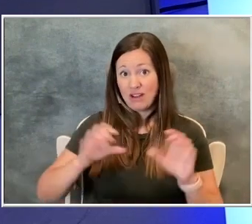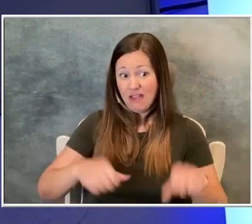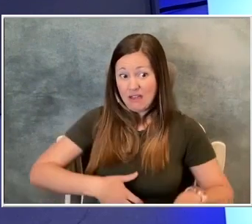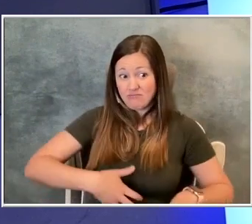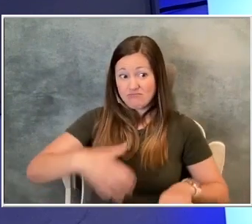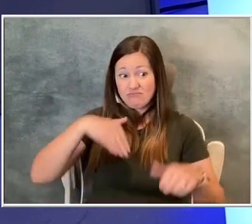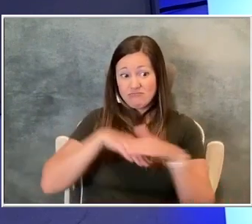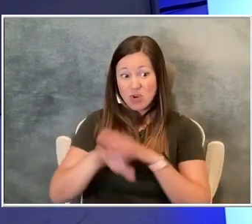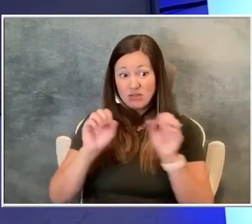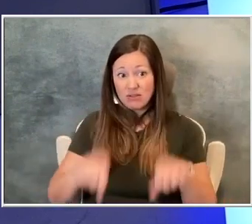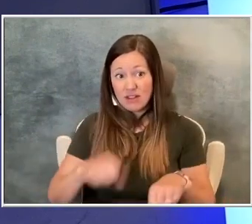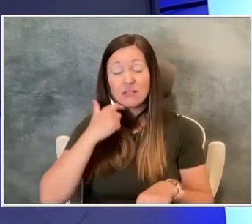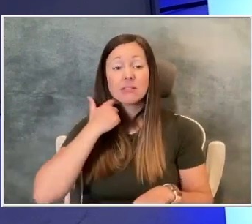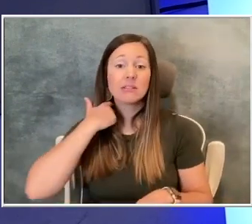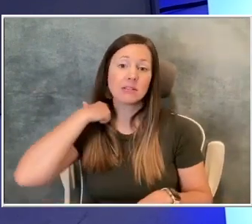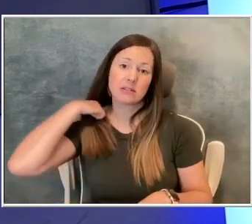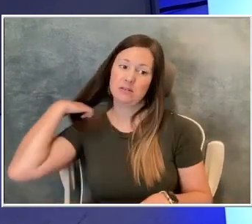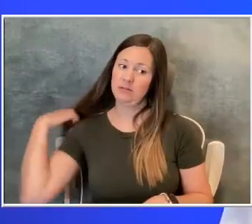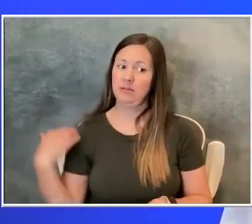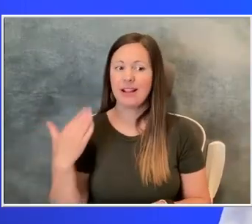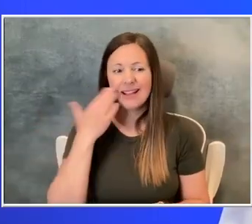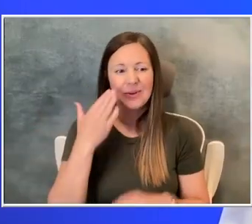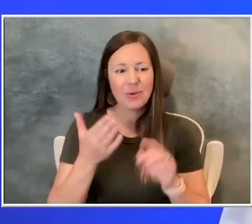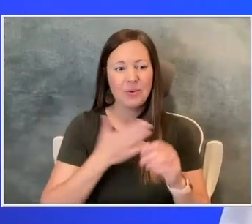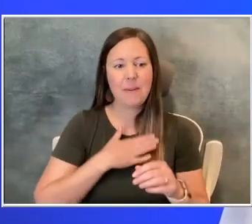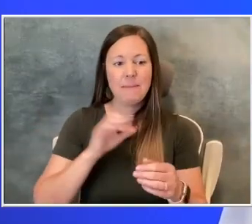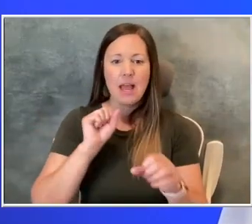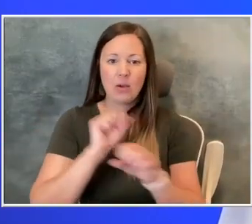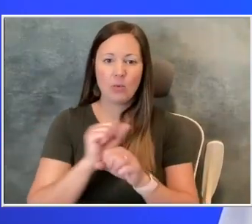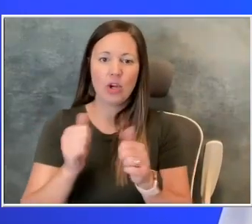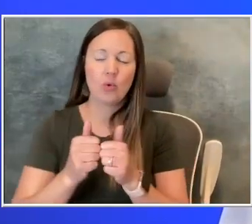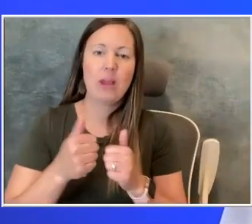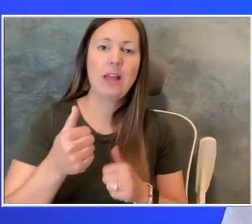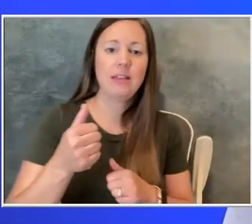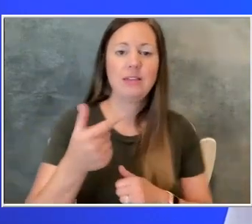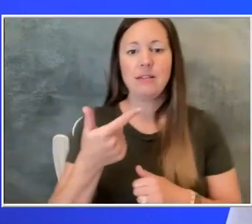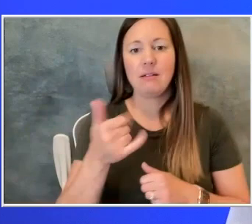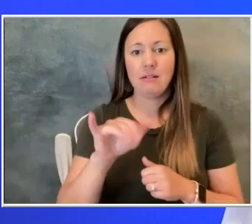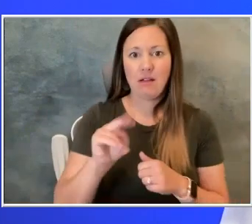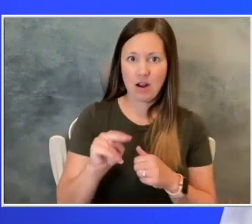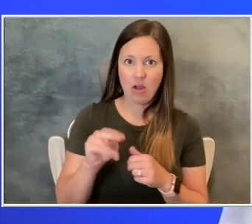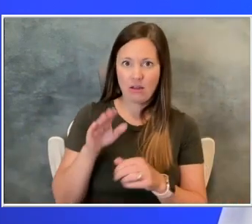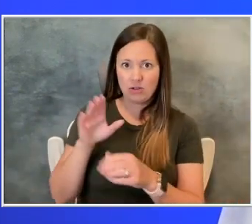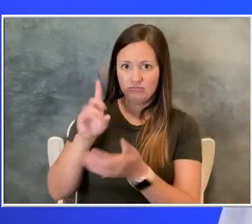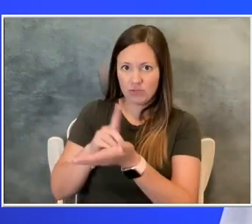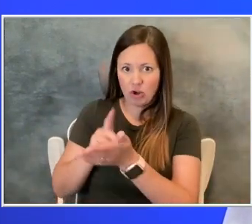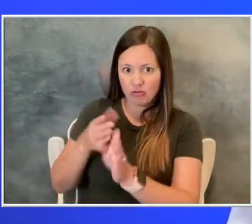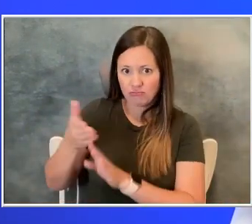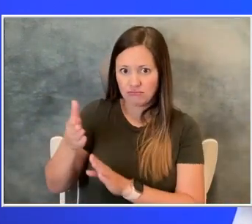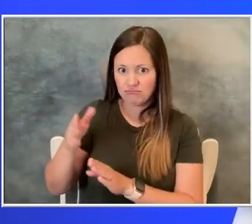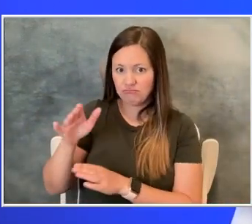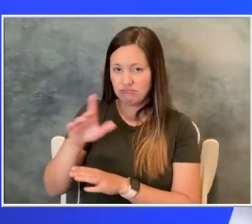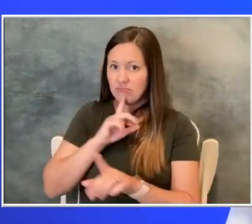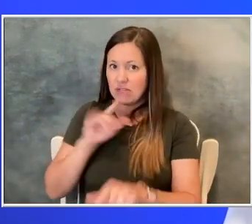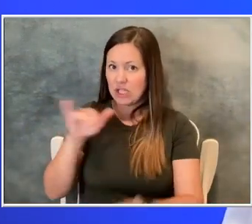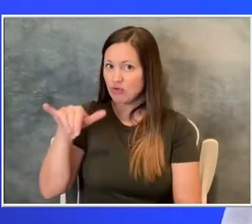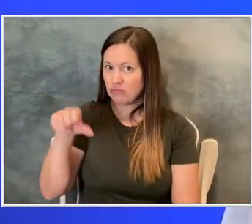know from my work with the gynecologist, the answer is yes. I'm not an expert, but there are challenges